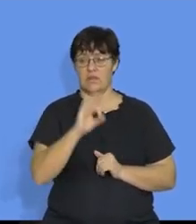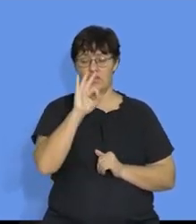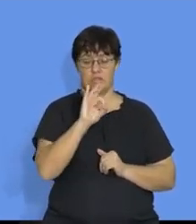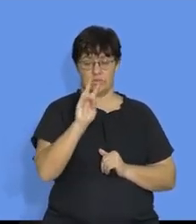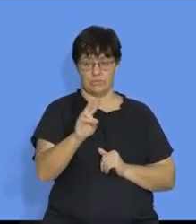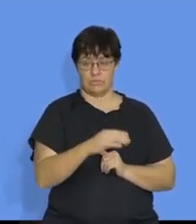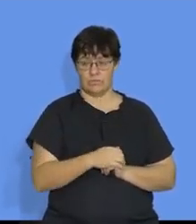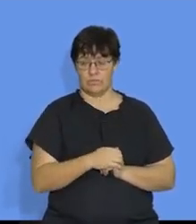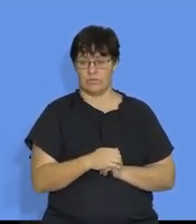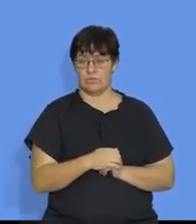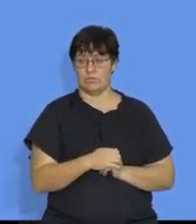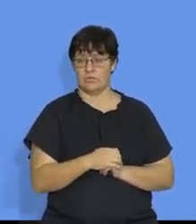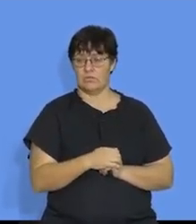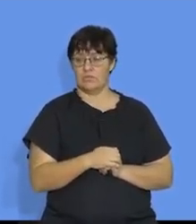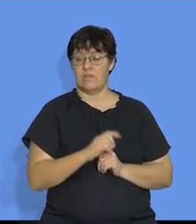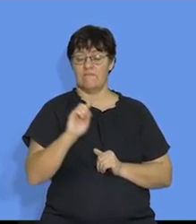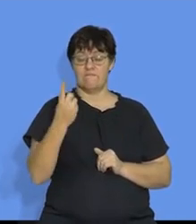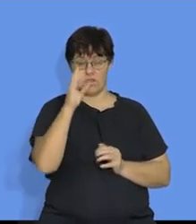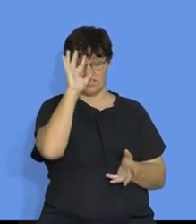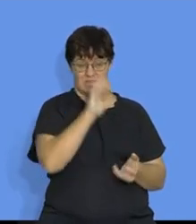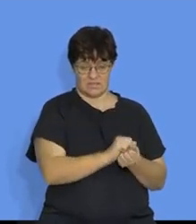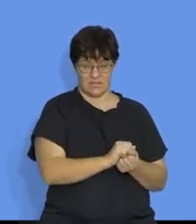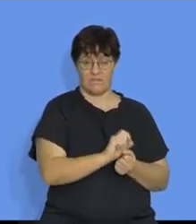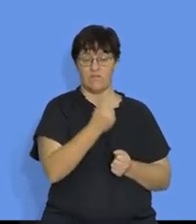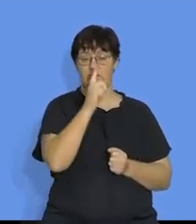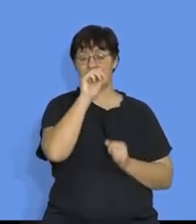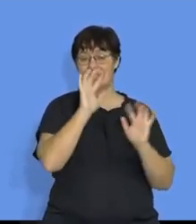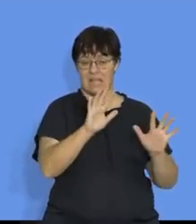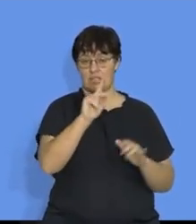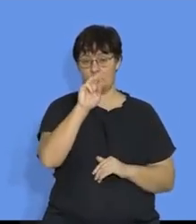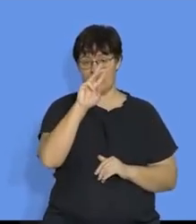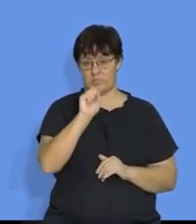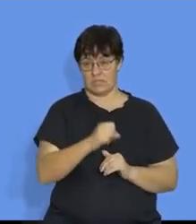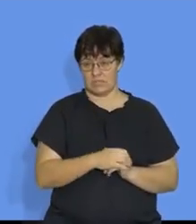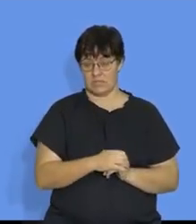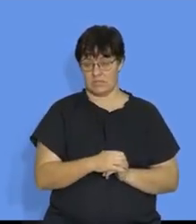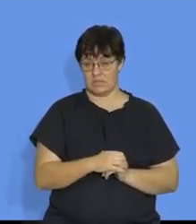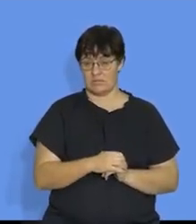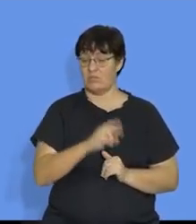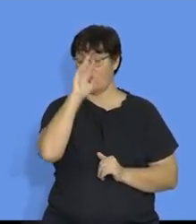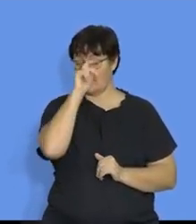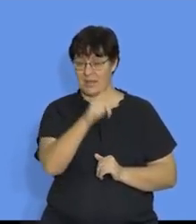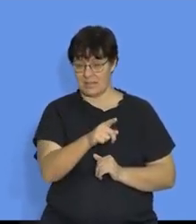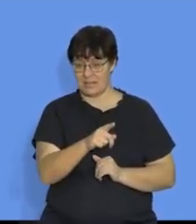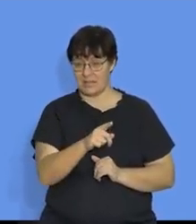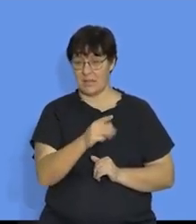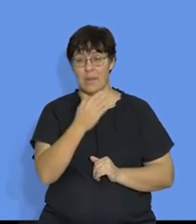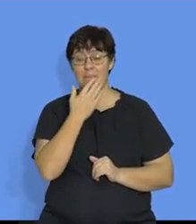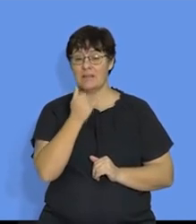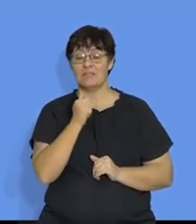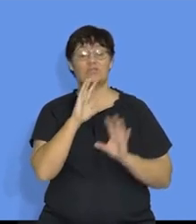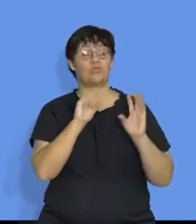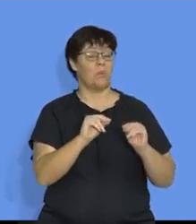over 32. So this is the first sum of the first 10 terms. Just a